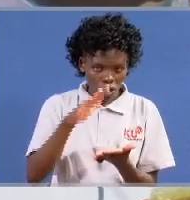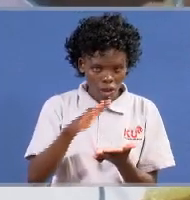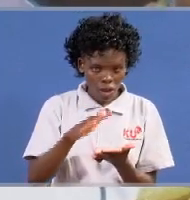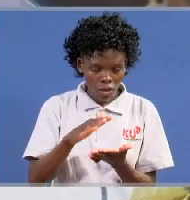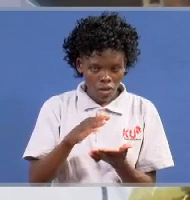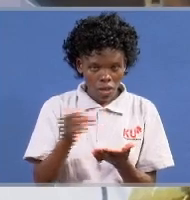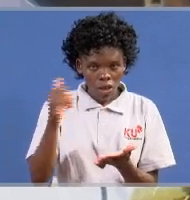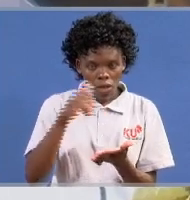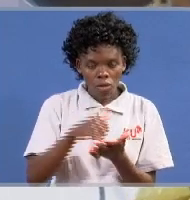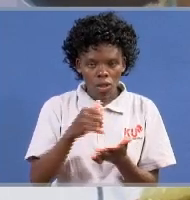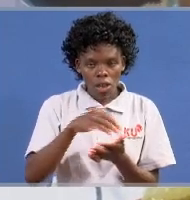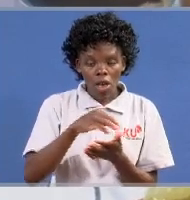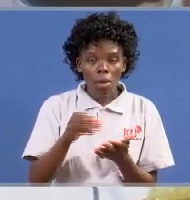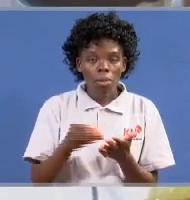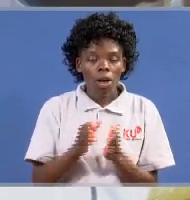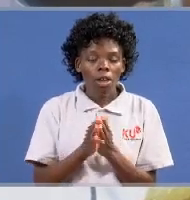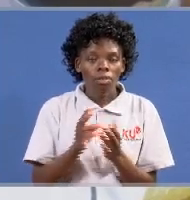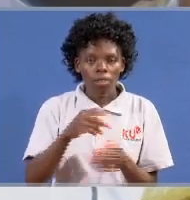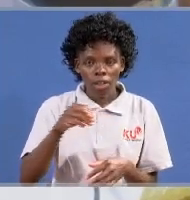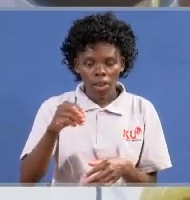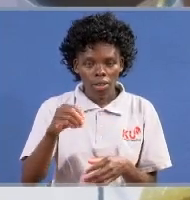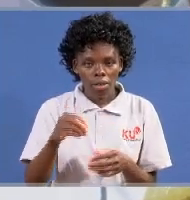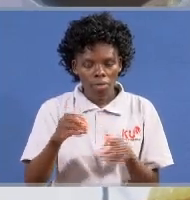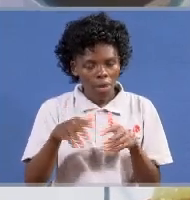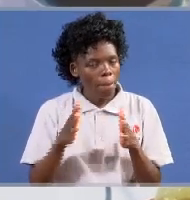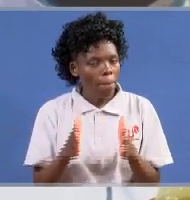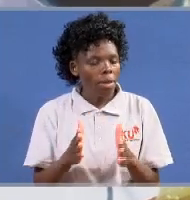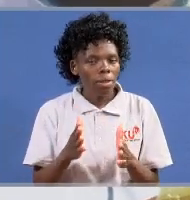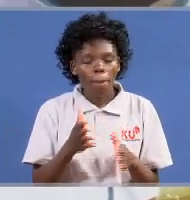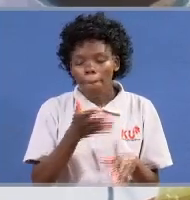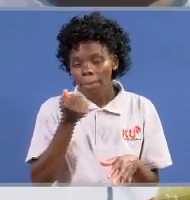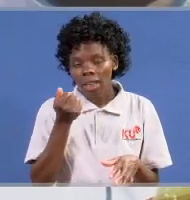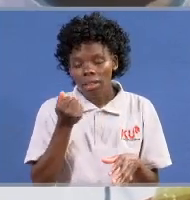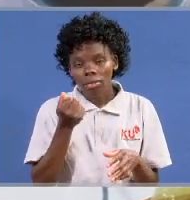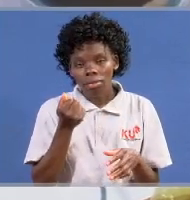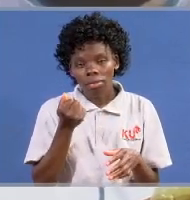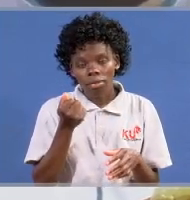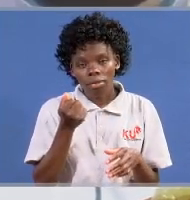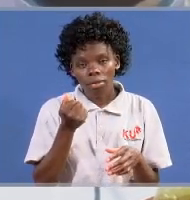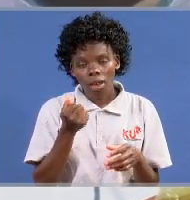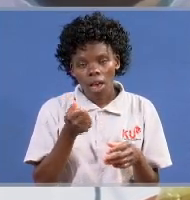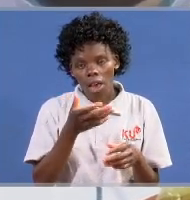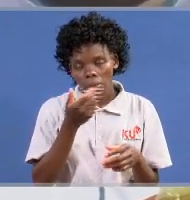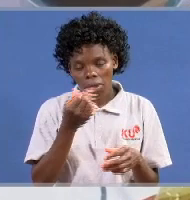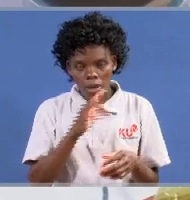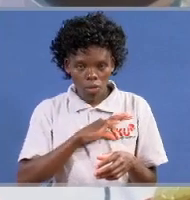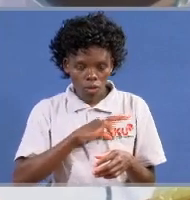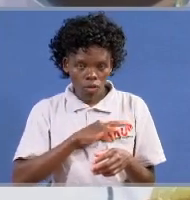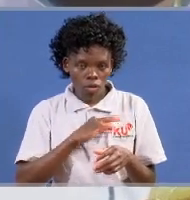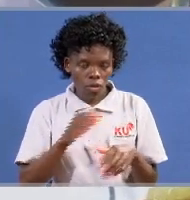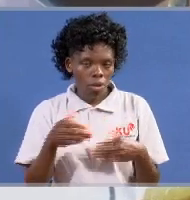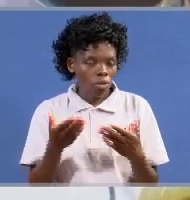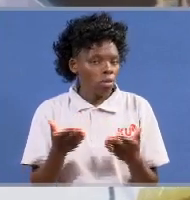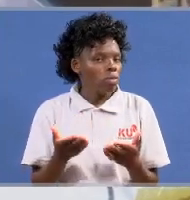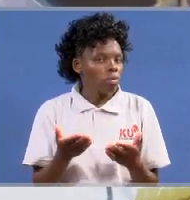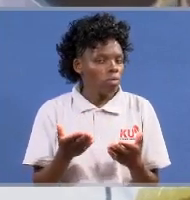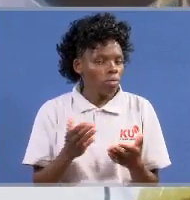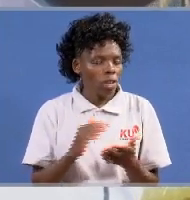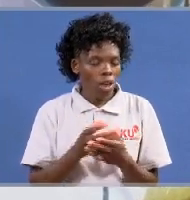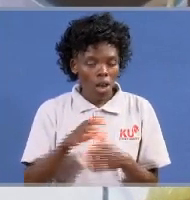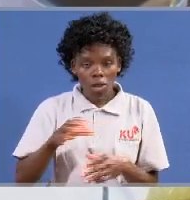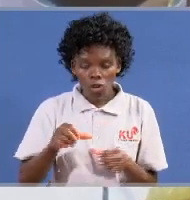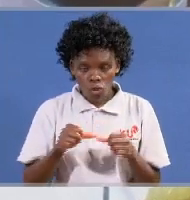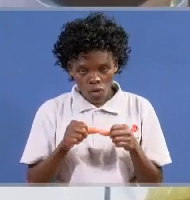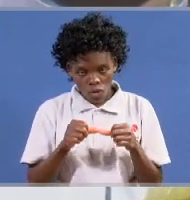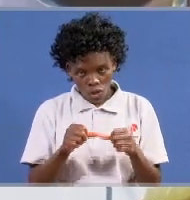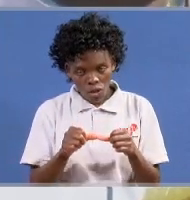inputs including chemicals and fertilizers, then farmers are able to get better margins and therefore a better profit for their production. So as a county, we